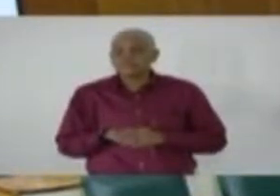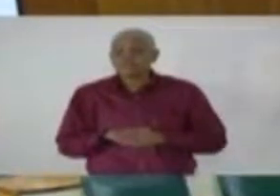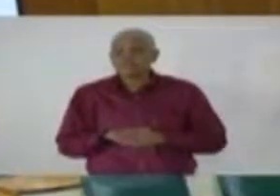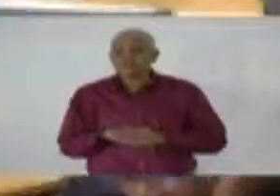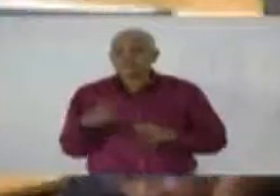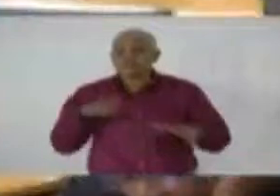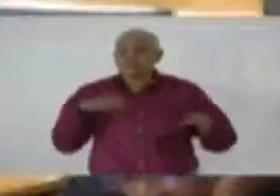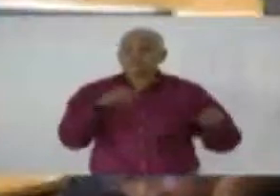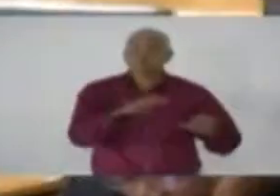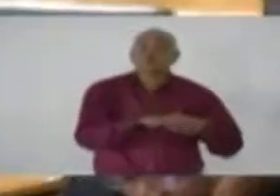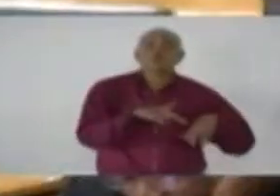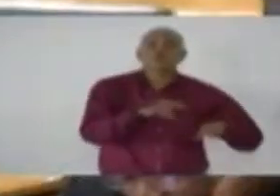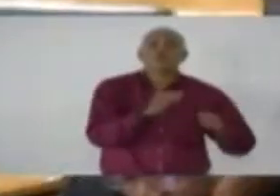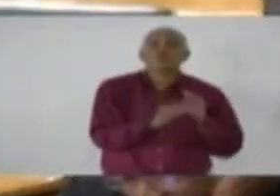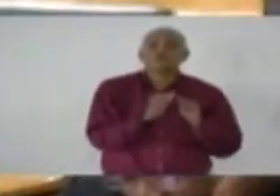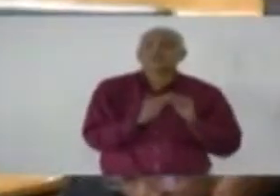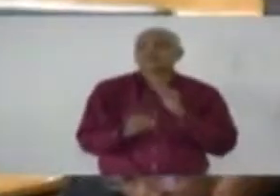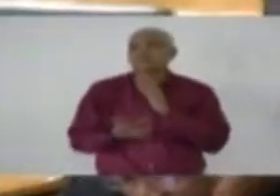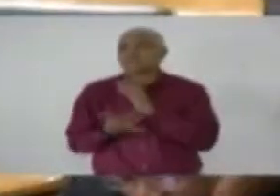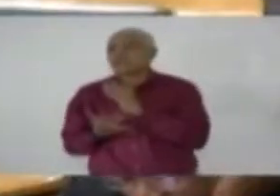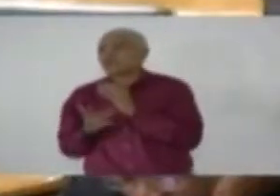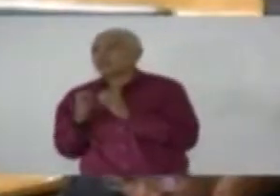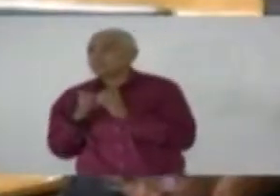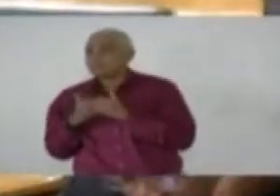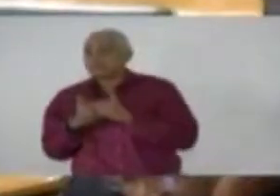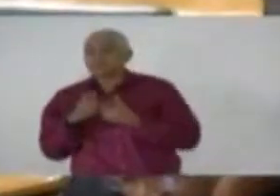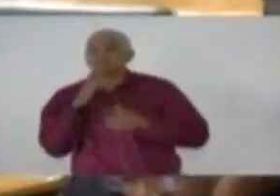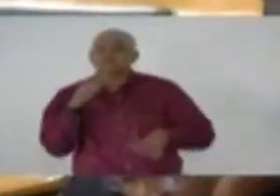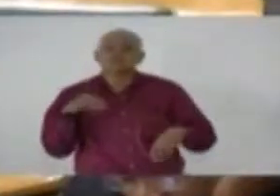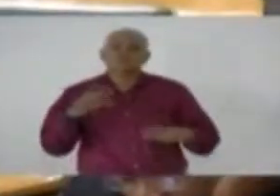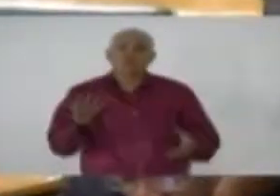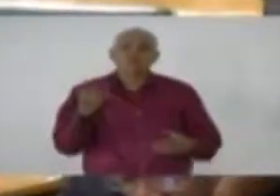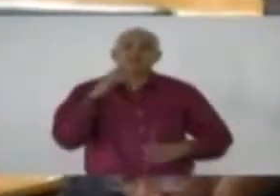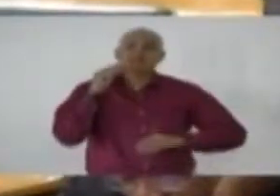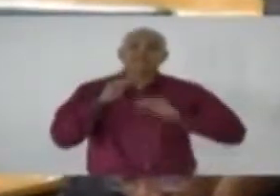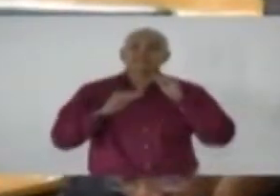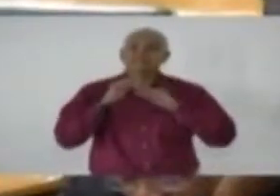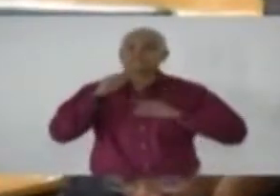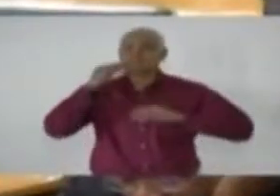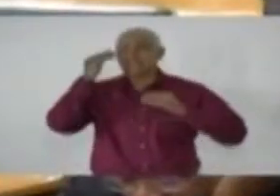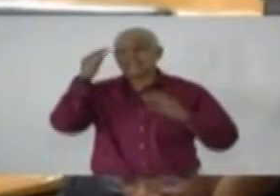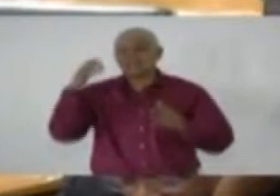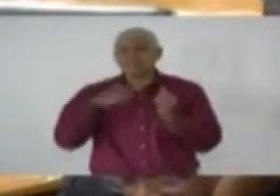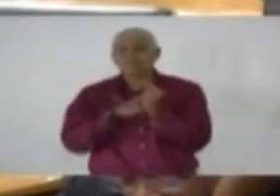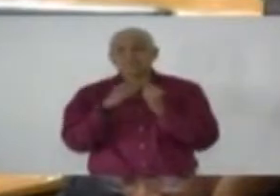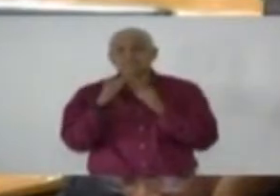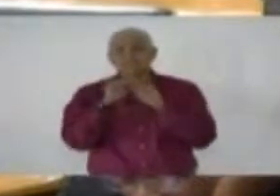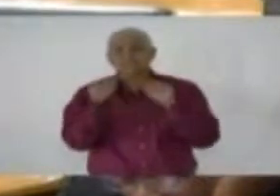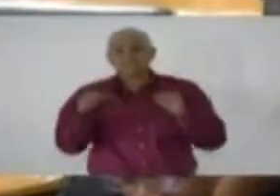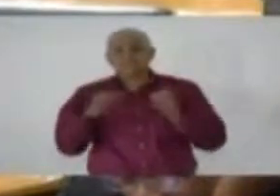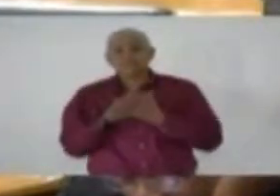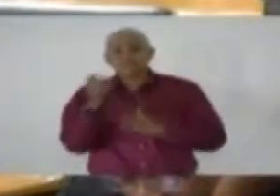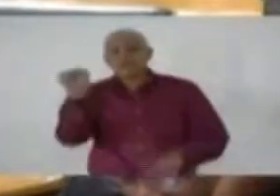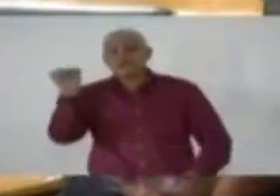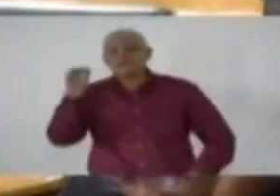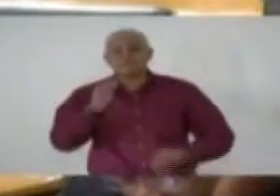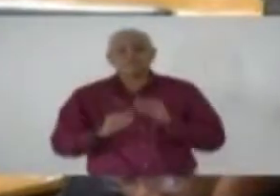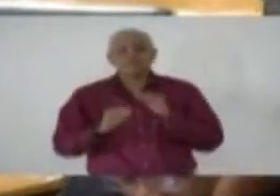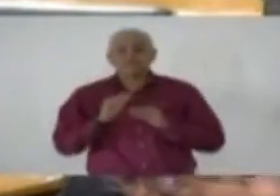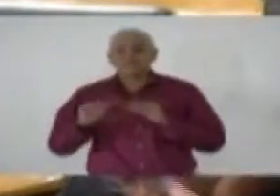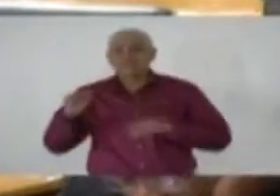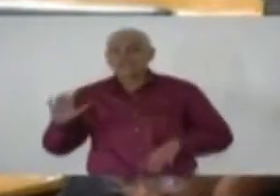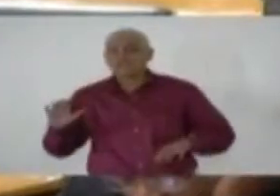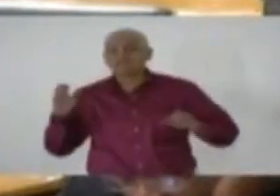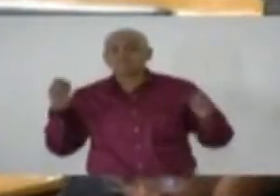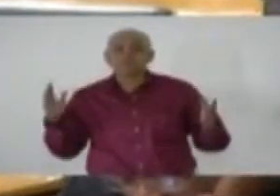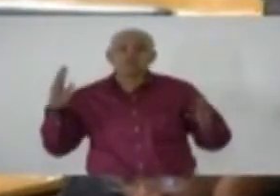Spending on roads, maintain technical machines, supply of installation of information systems, buy vehicles, fix air conditioners, and a